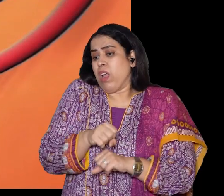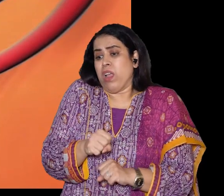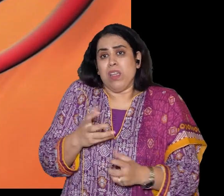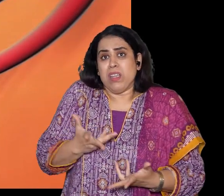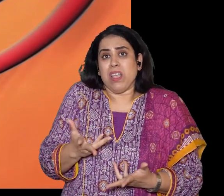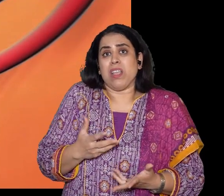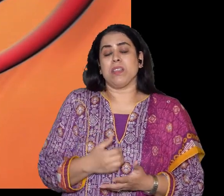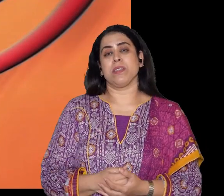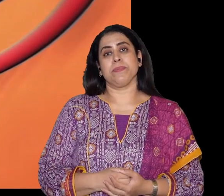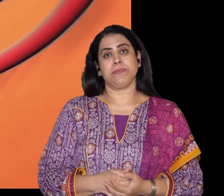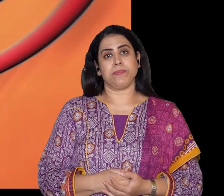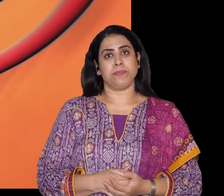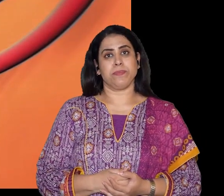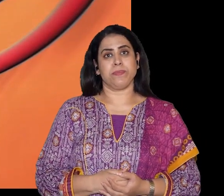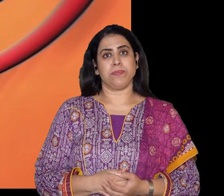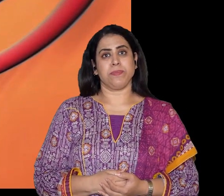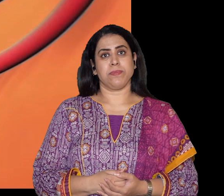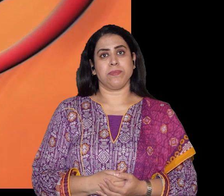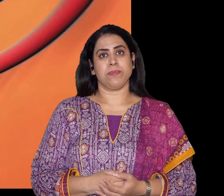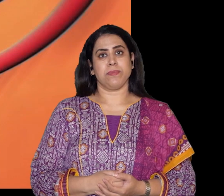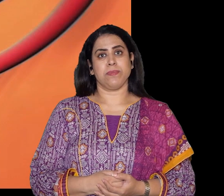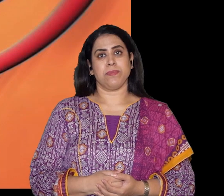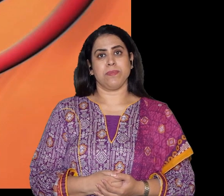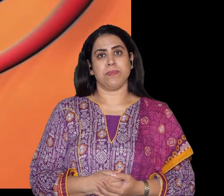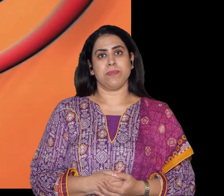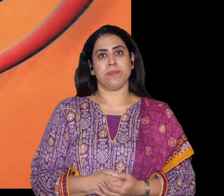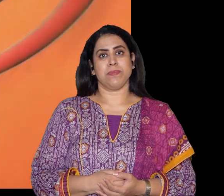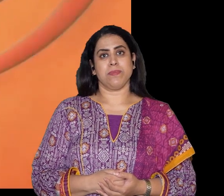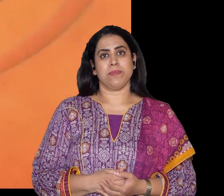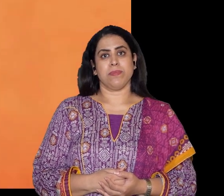to control or to manage.